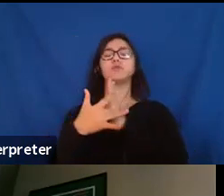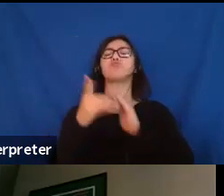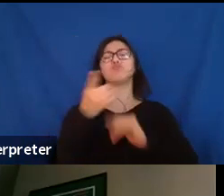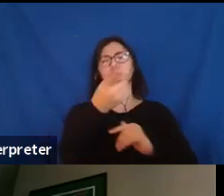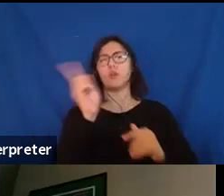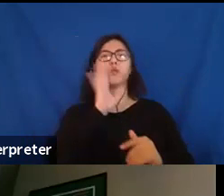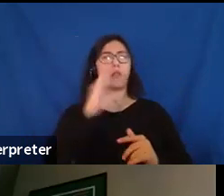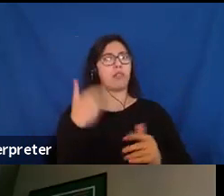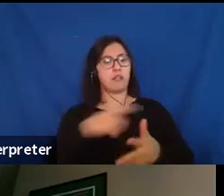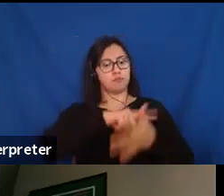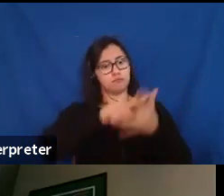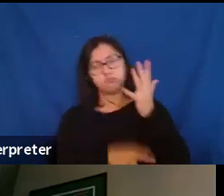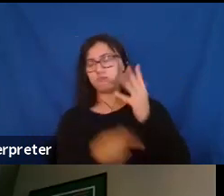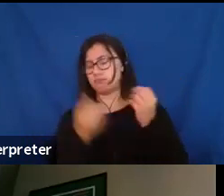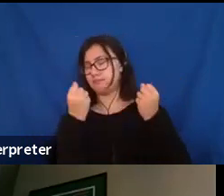So examine.